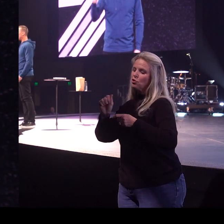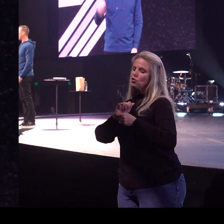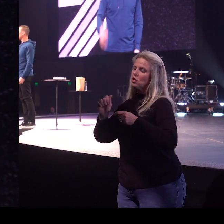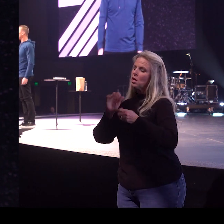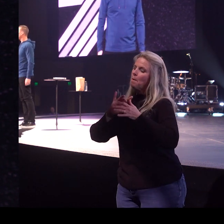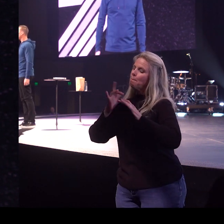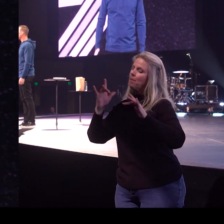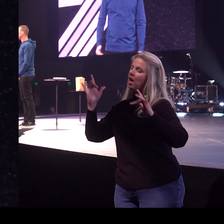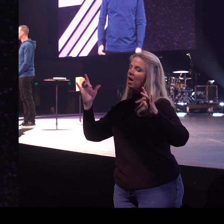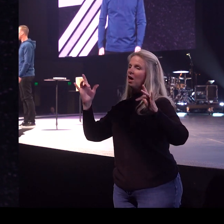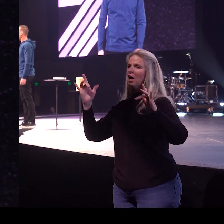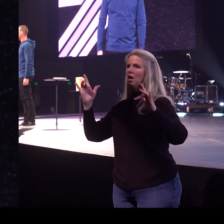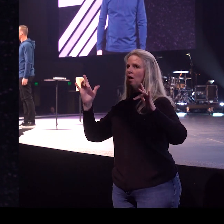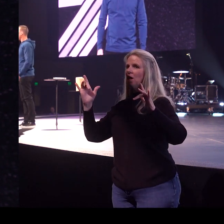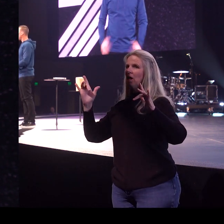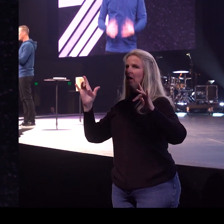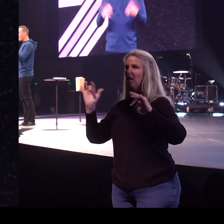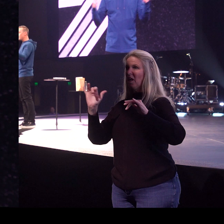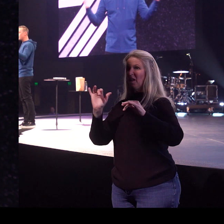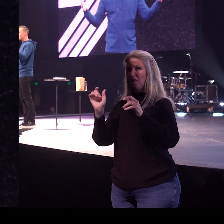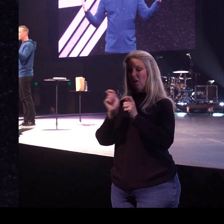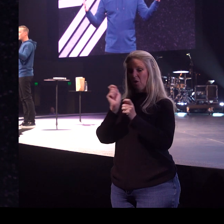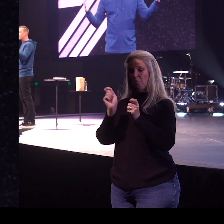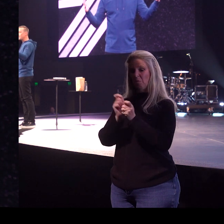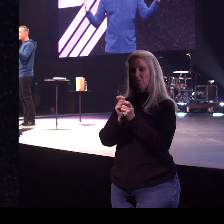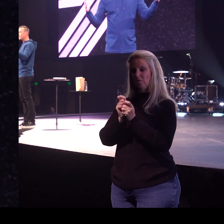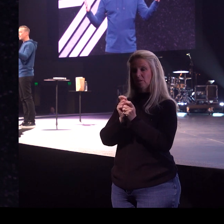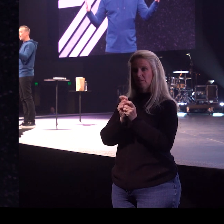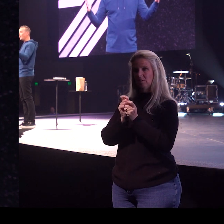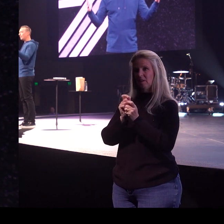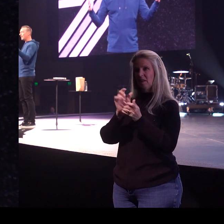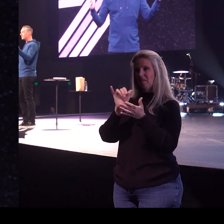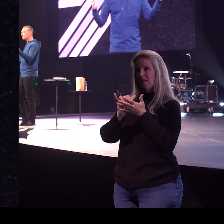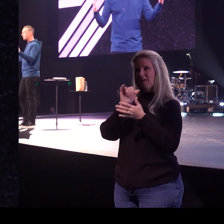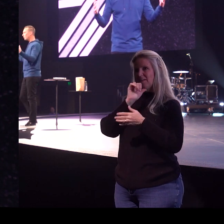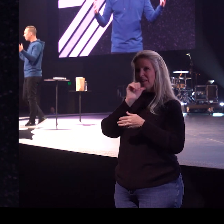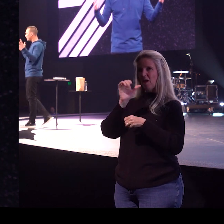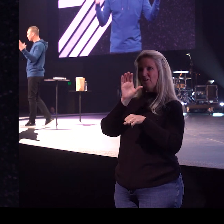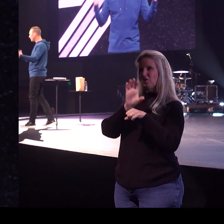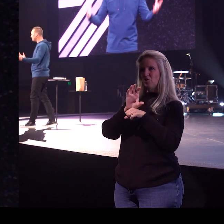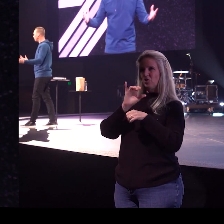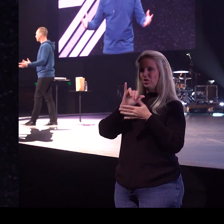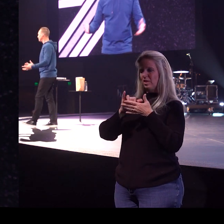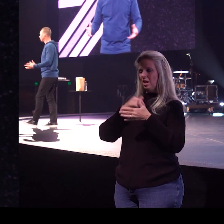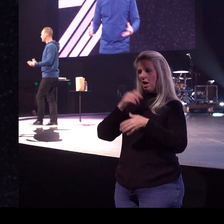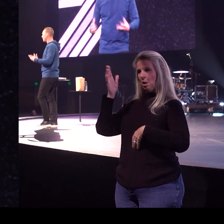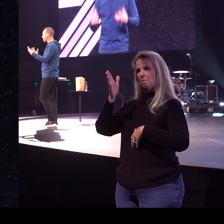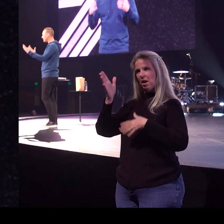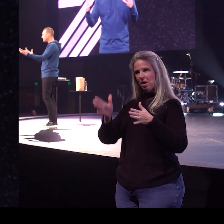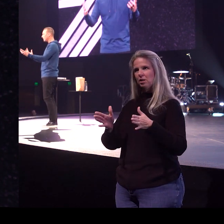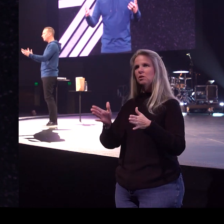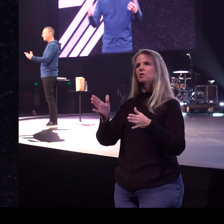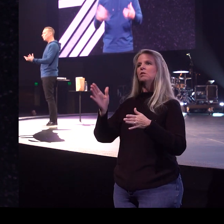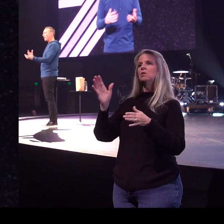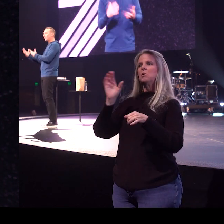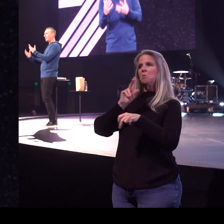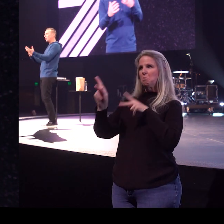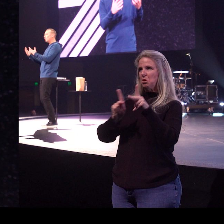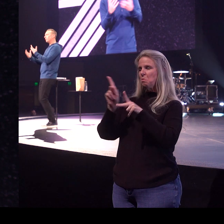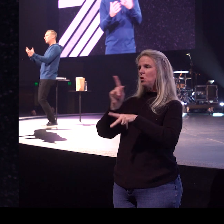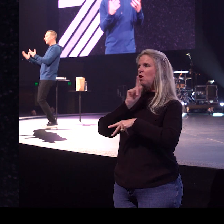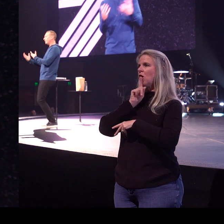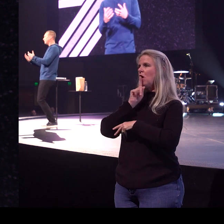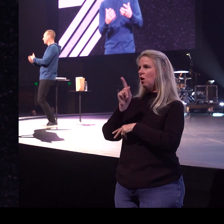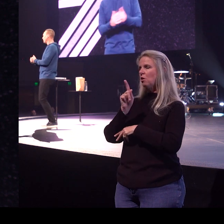That's not the kind of church that I want to pastor. I want to pastor a church where people are real and authentic. You don't need to walk